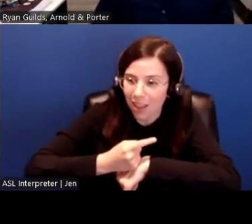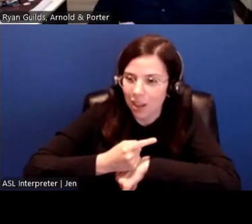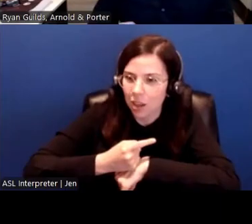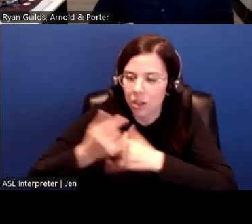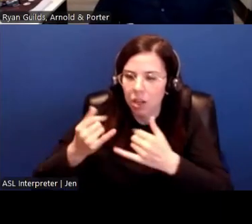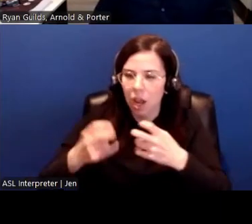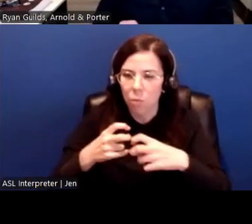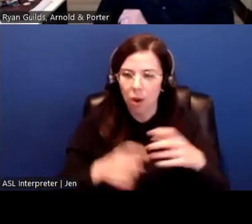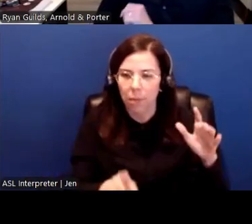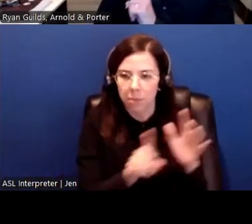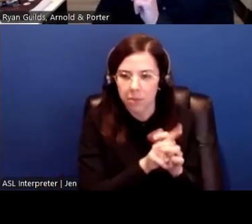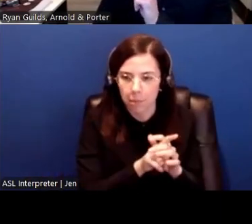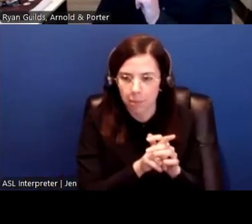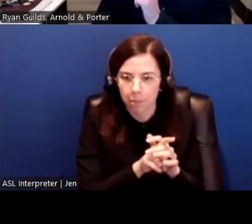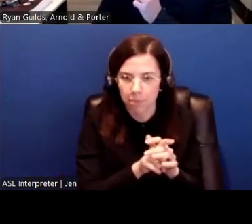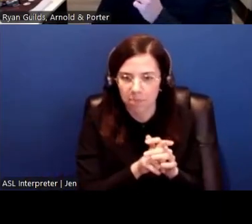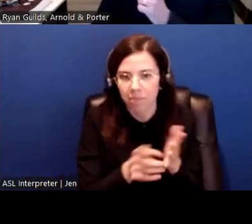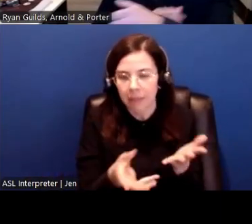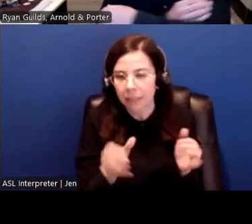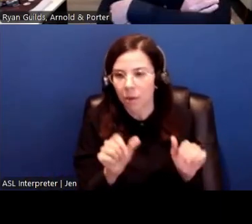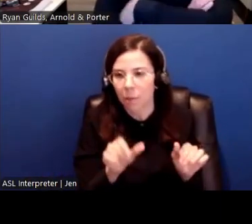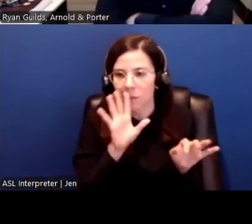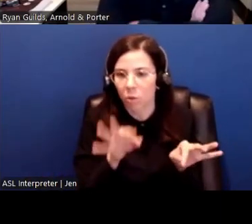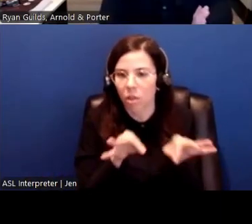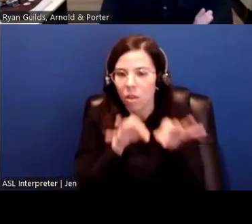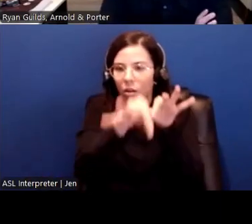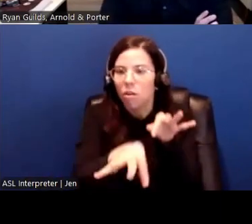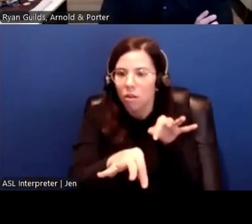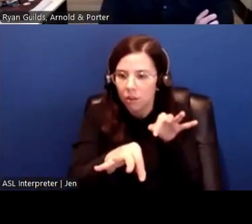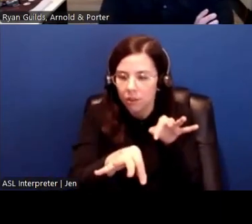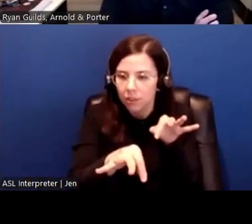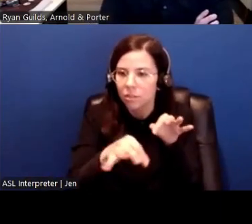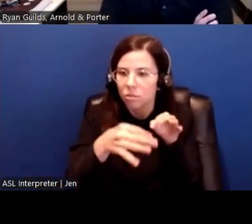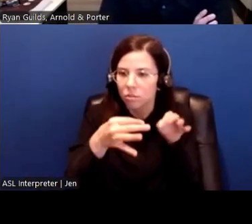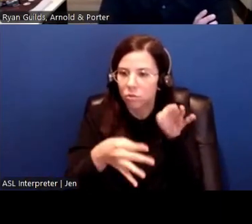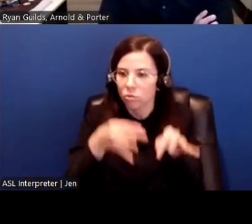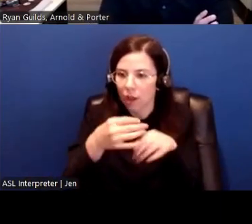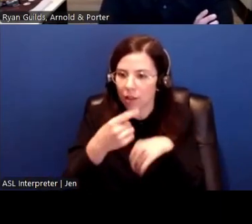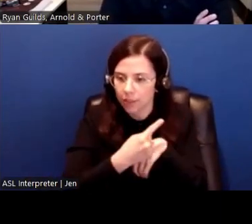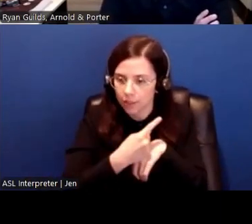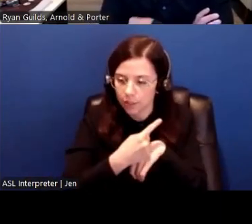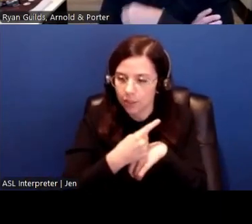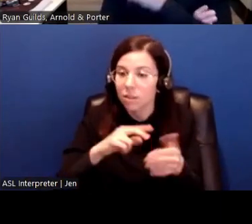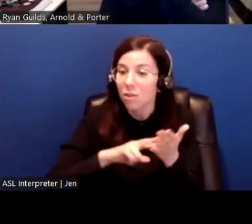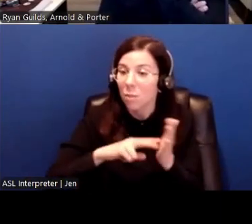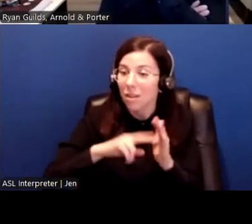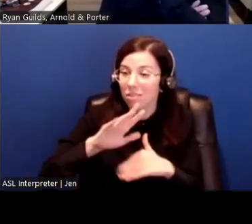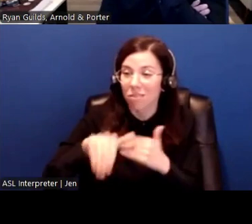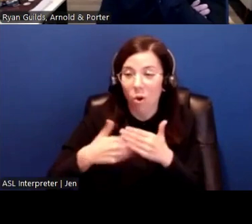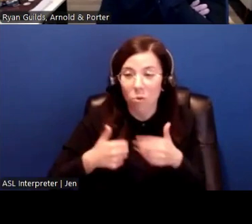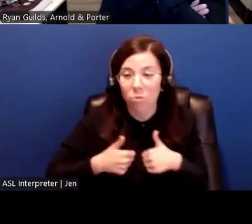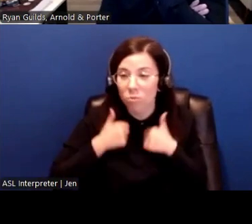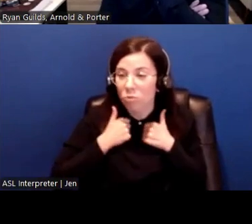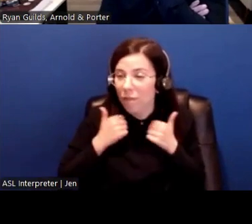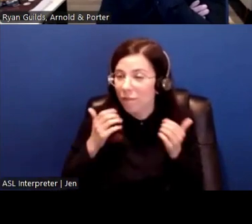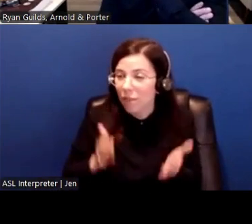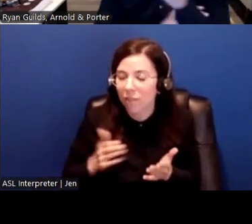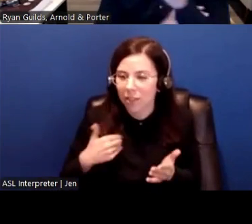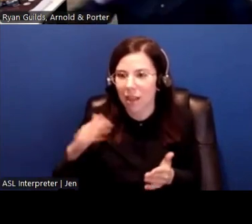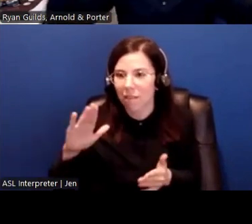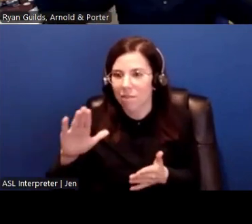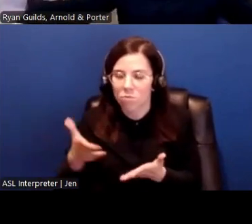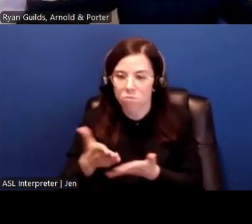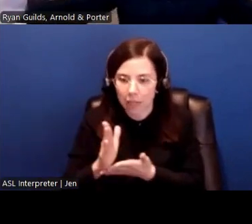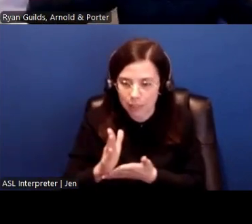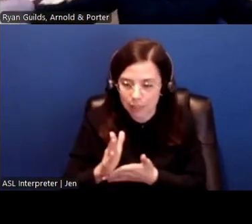comes up which could potentially move or push the trial. And so every survivor has her or his